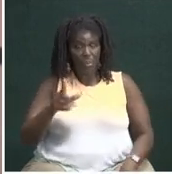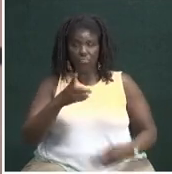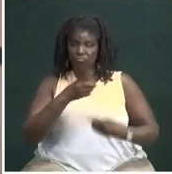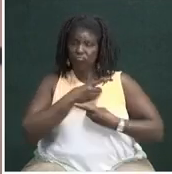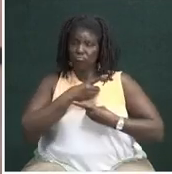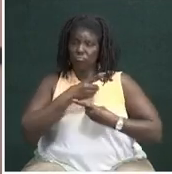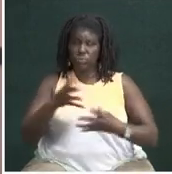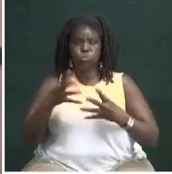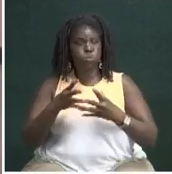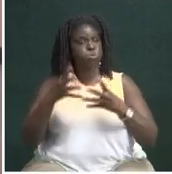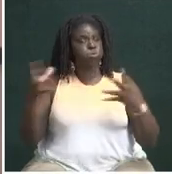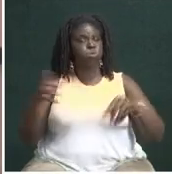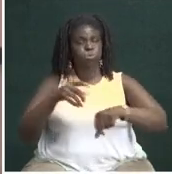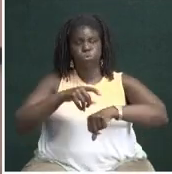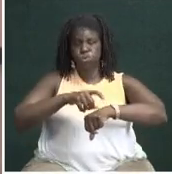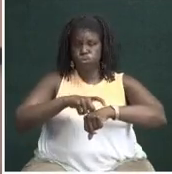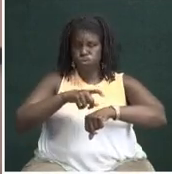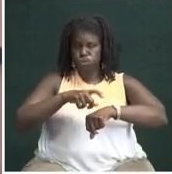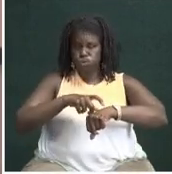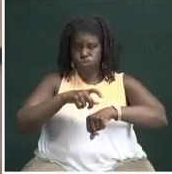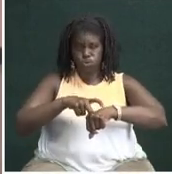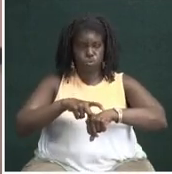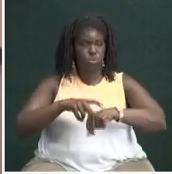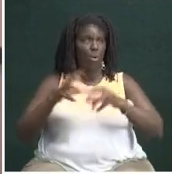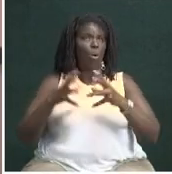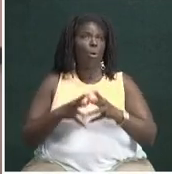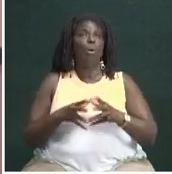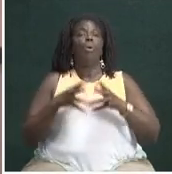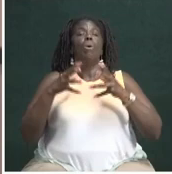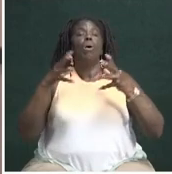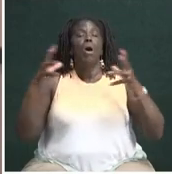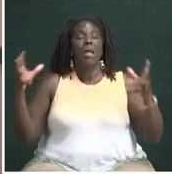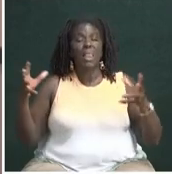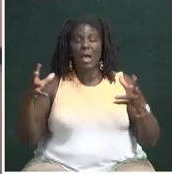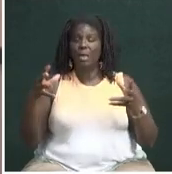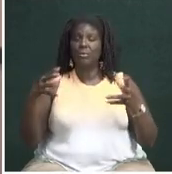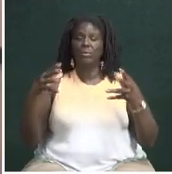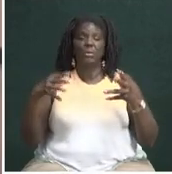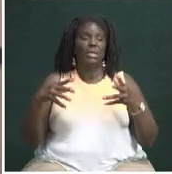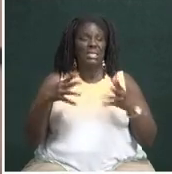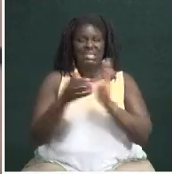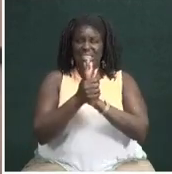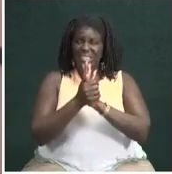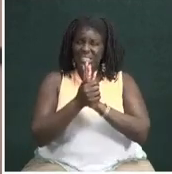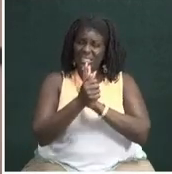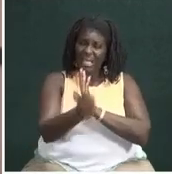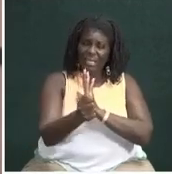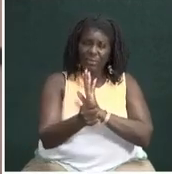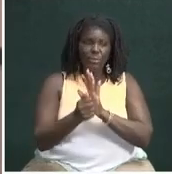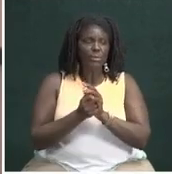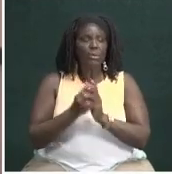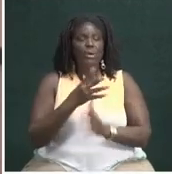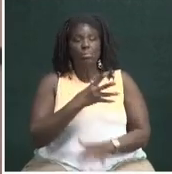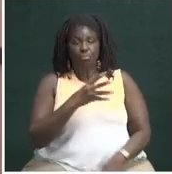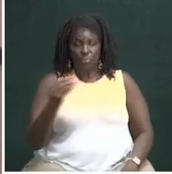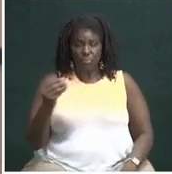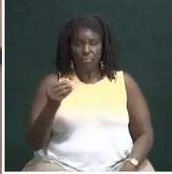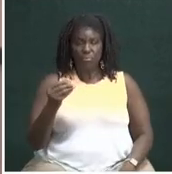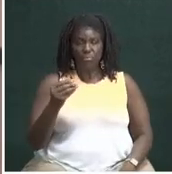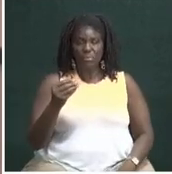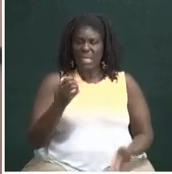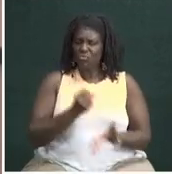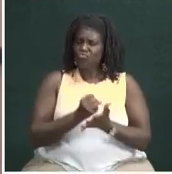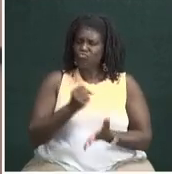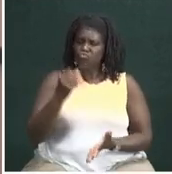dedicate incredible time, incredible, phenomenal talent, and